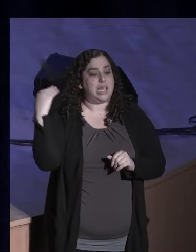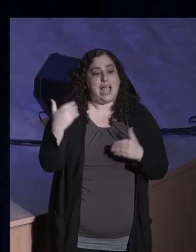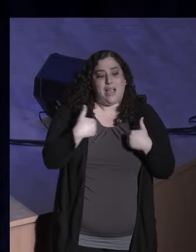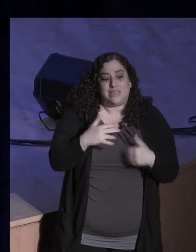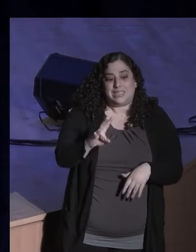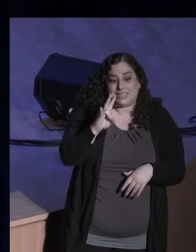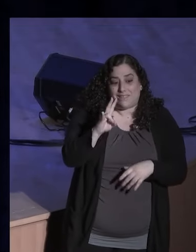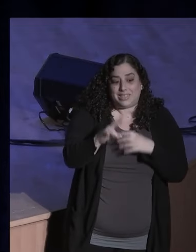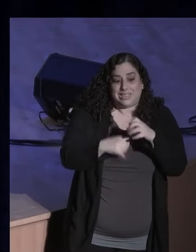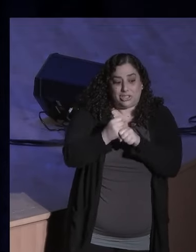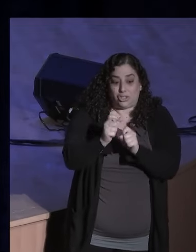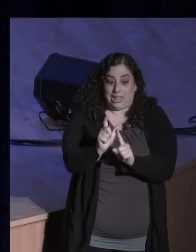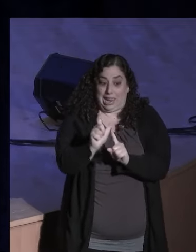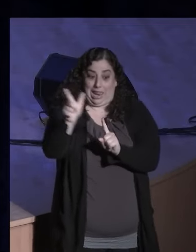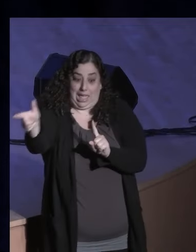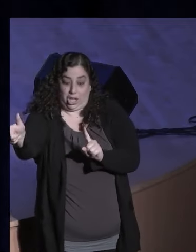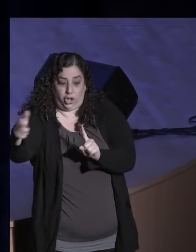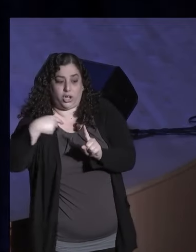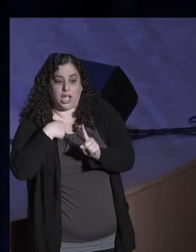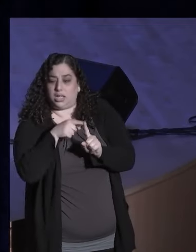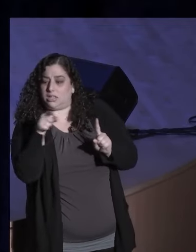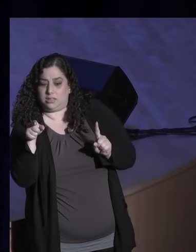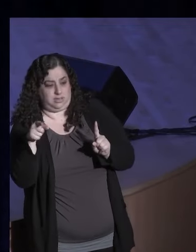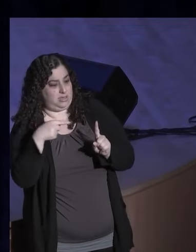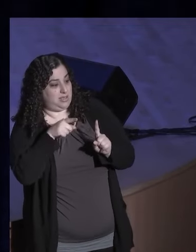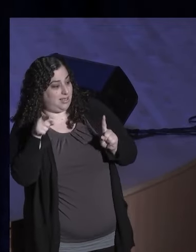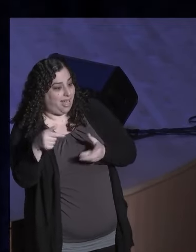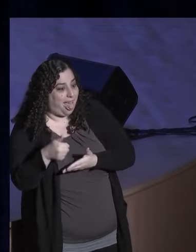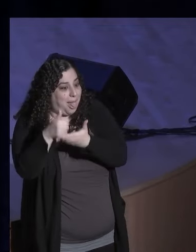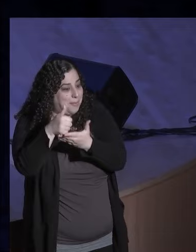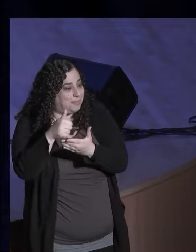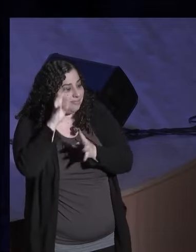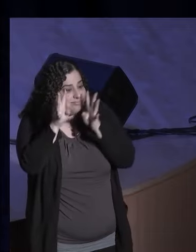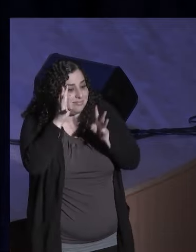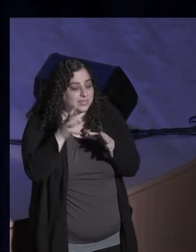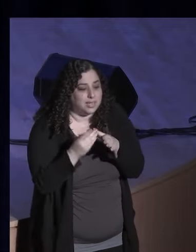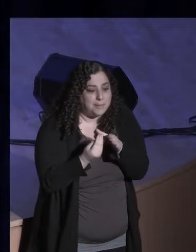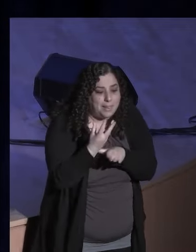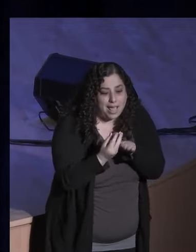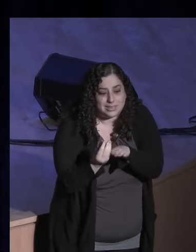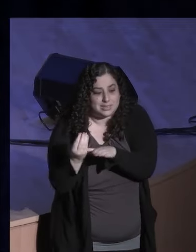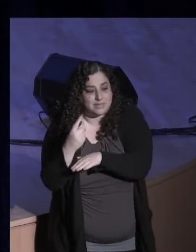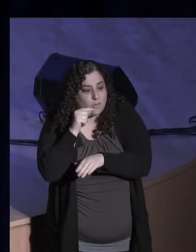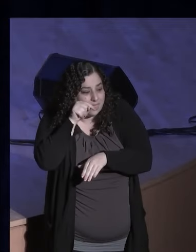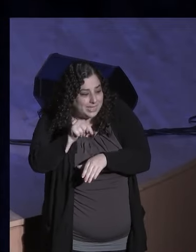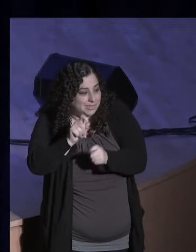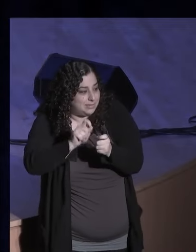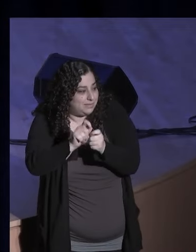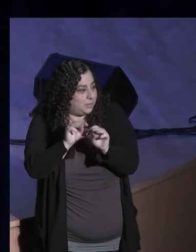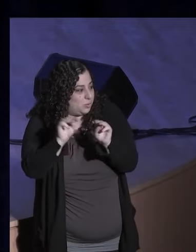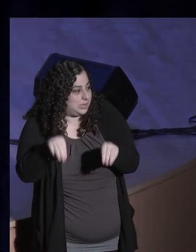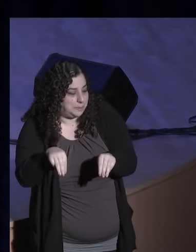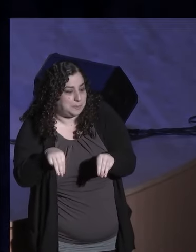around this National Museum of the American Indian, which officially opened 20 years ago, and to be able to participate and bring